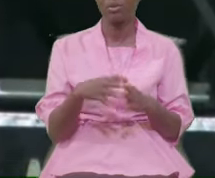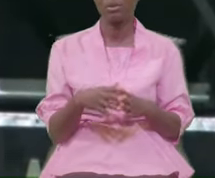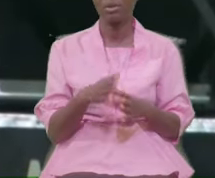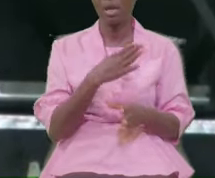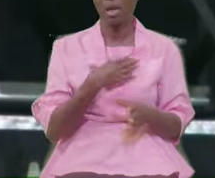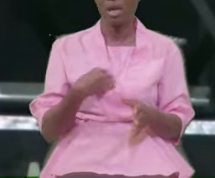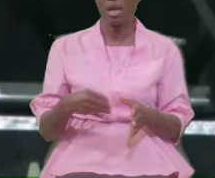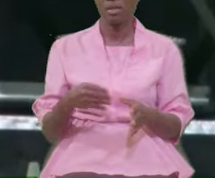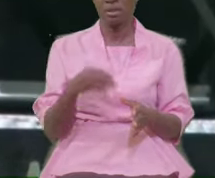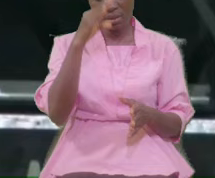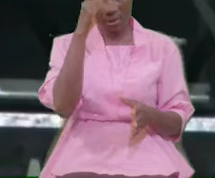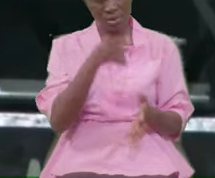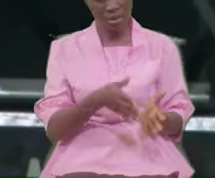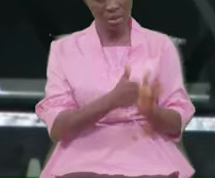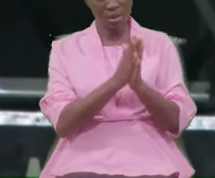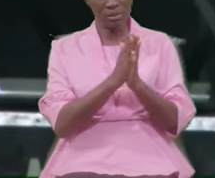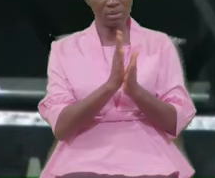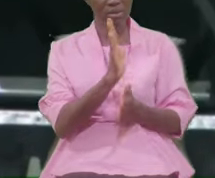father How